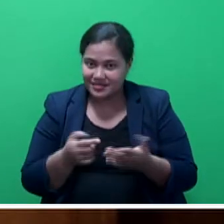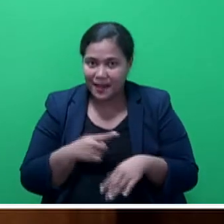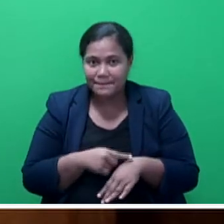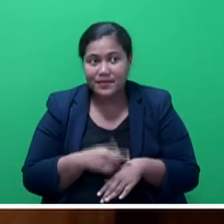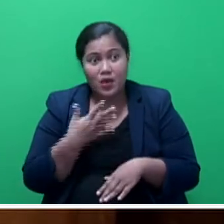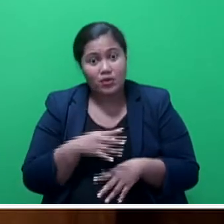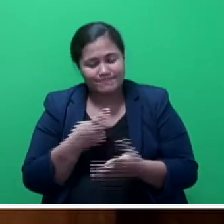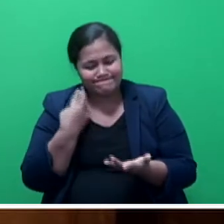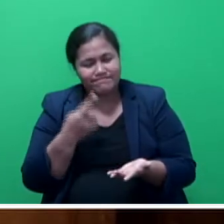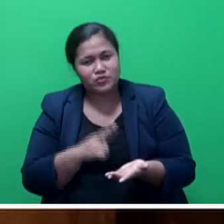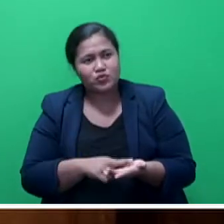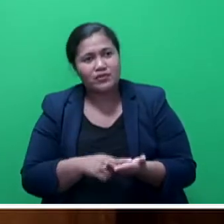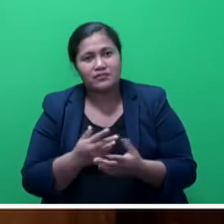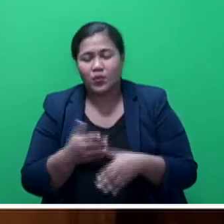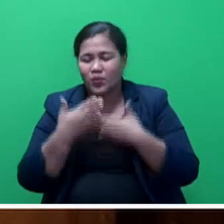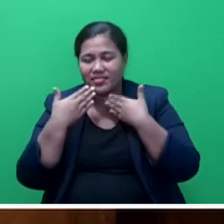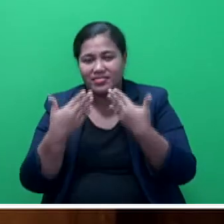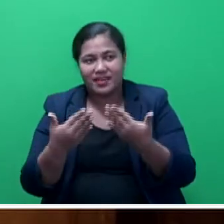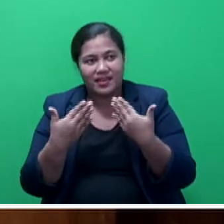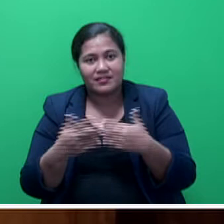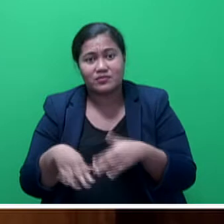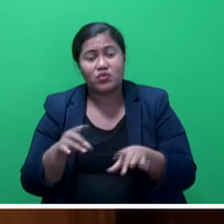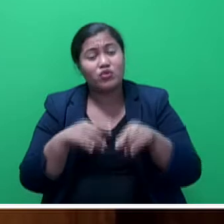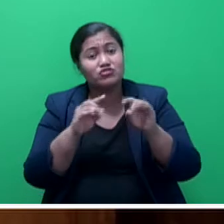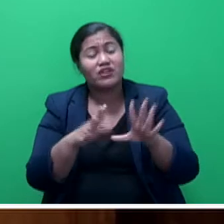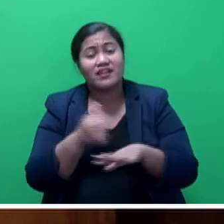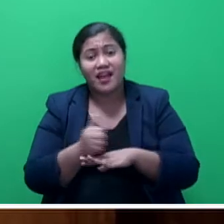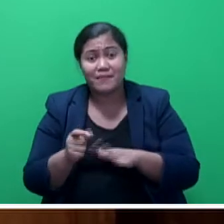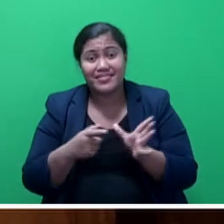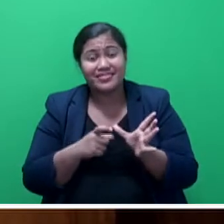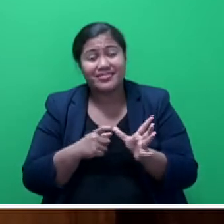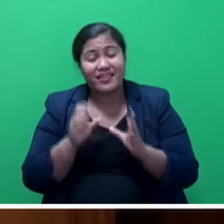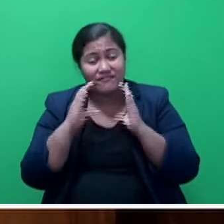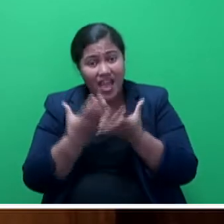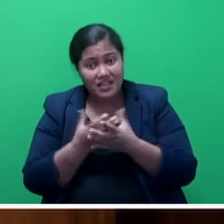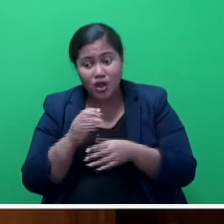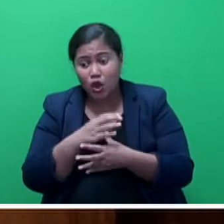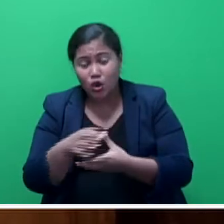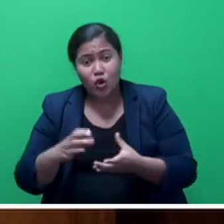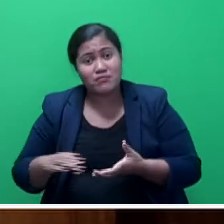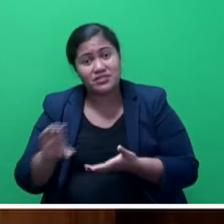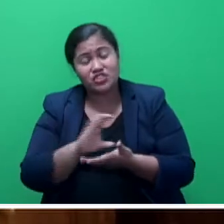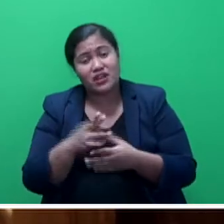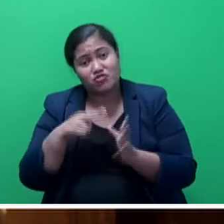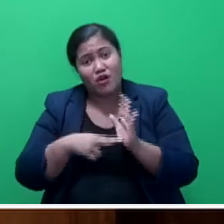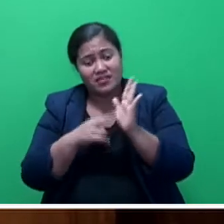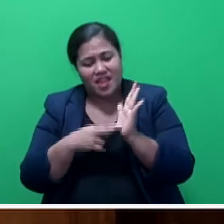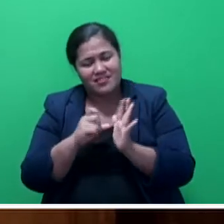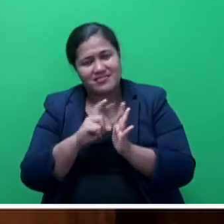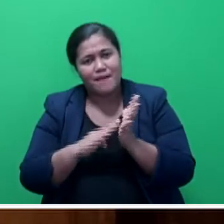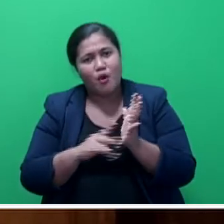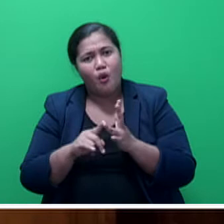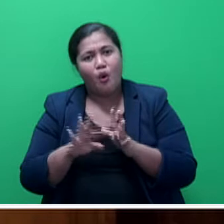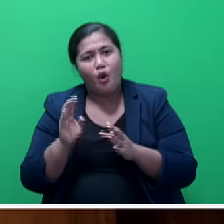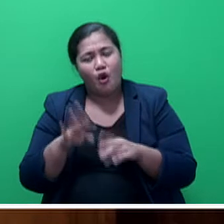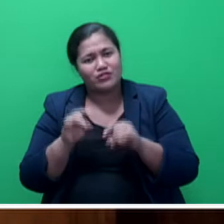on record my sincere appreciation to the Australian Government, DFED, the Commissioner Northern's Office, NDMO, the Australian Defence Forces,